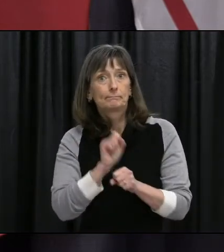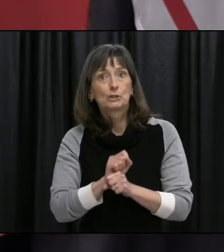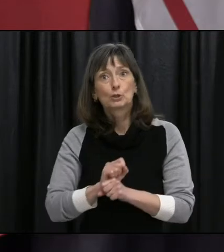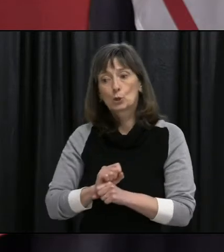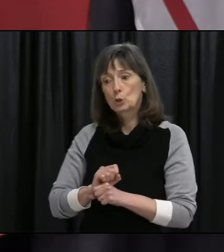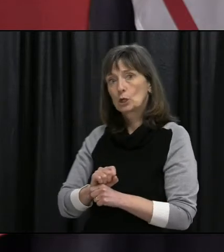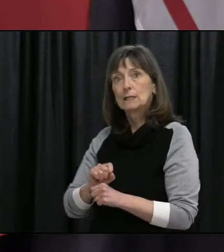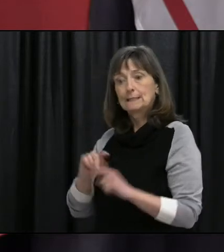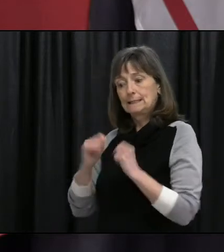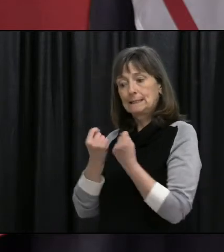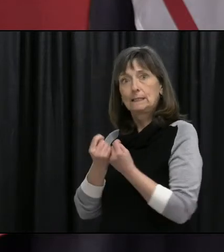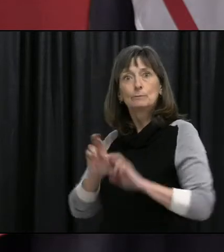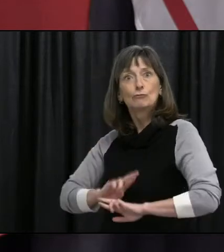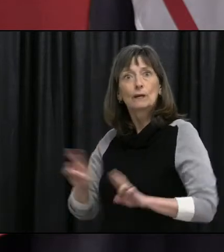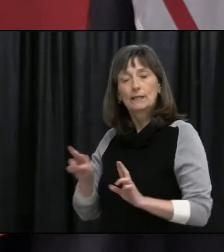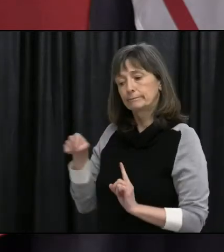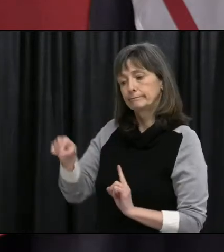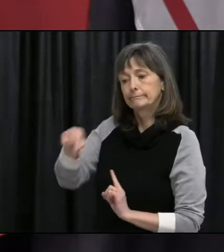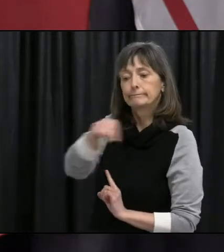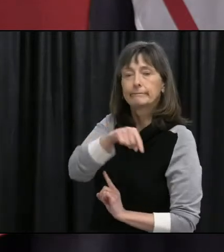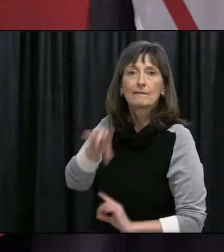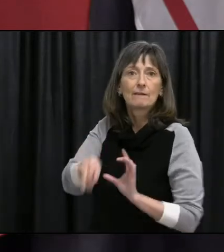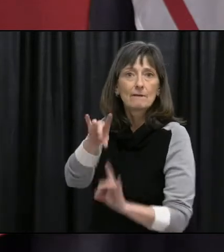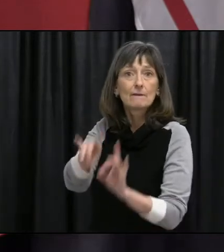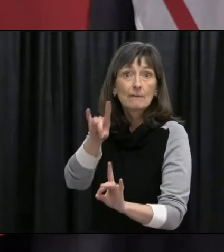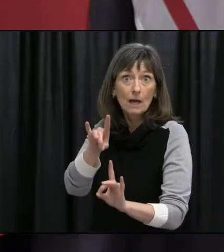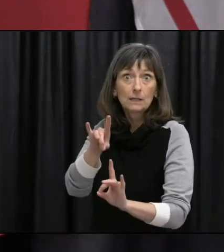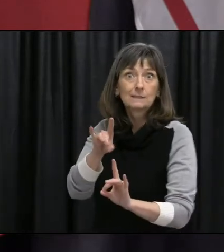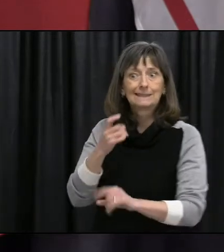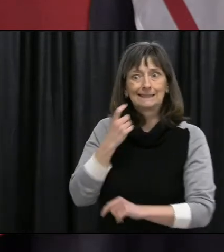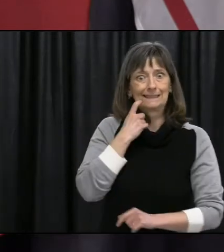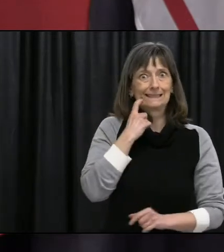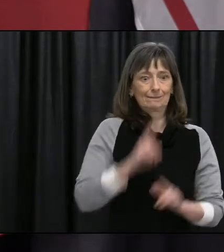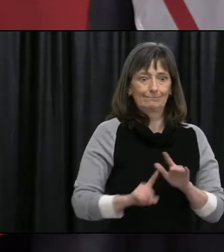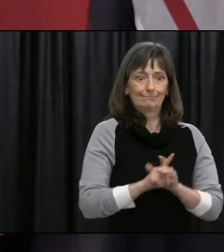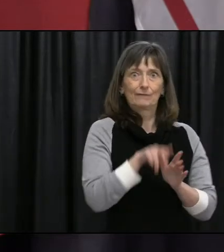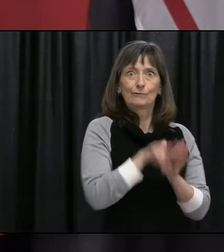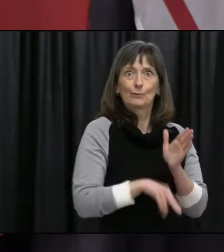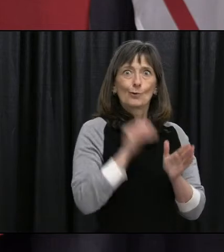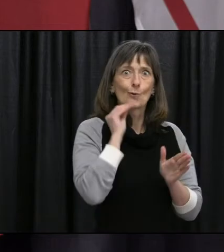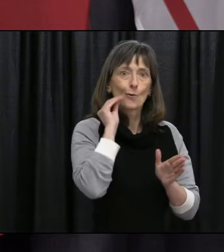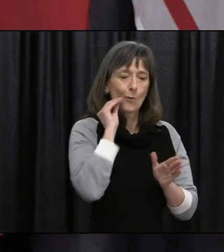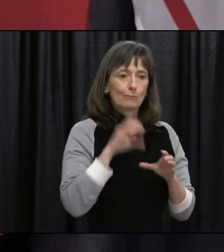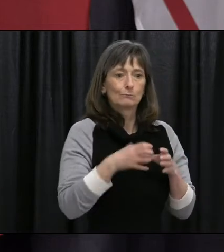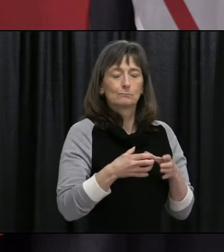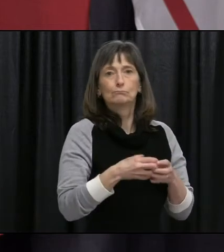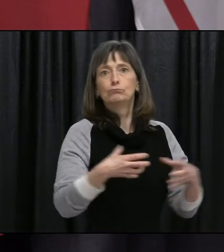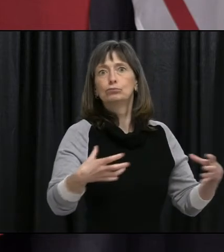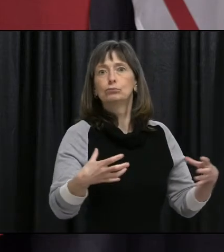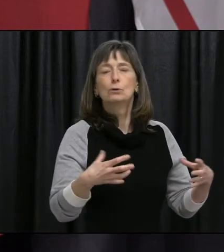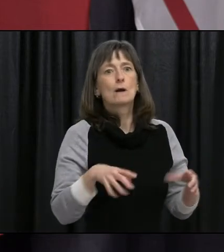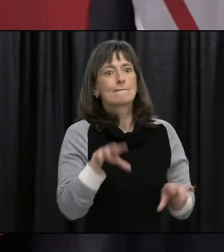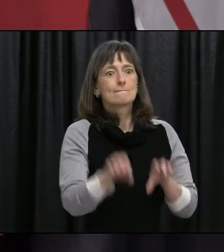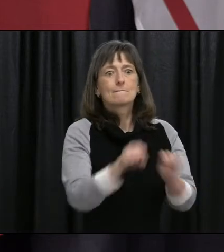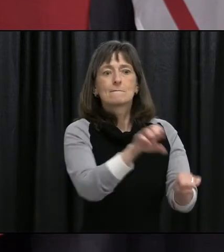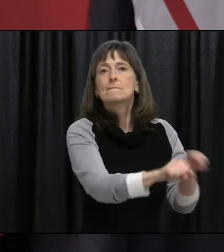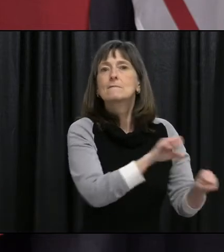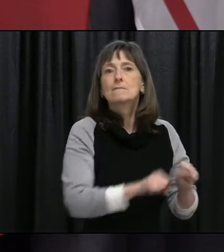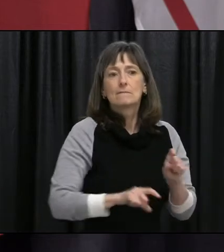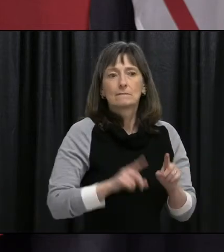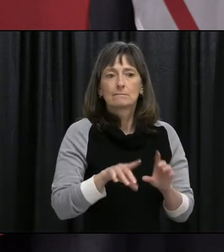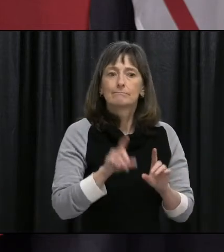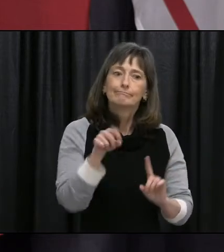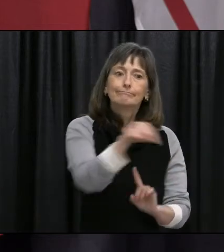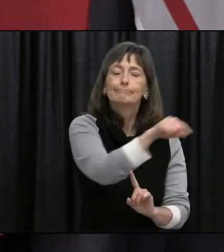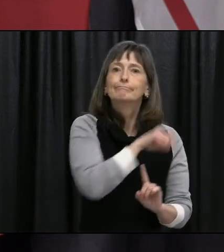tracing in place. We've done a real good job with contact tracing with the flare-up that we saw in late March here in Newfoundland and Labrador. So